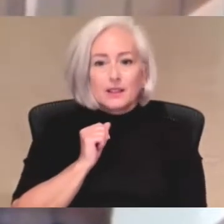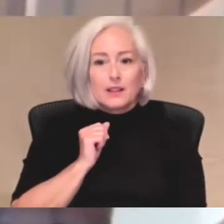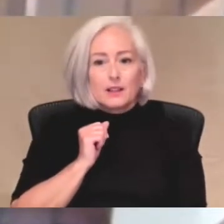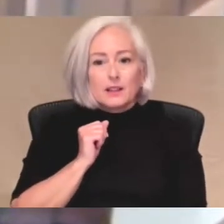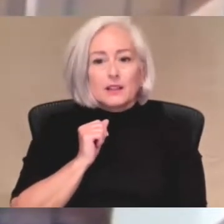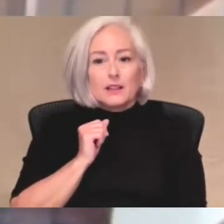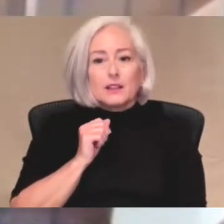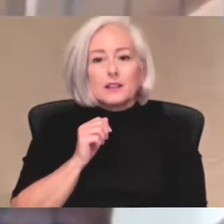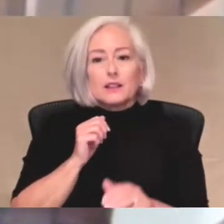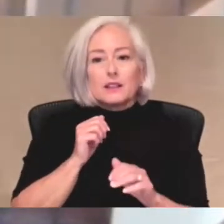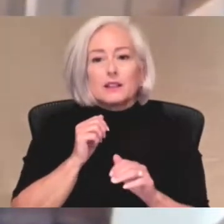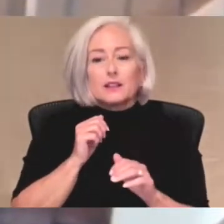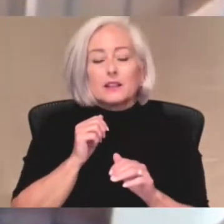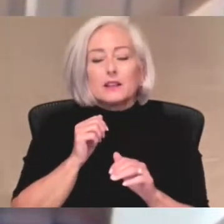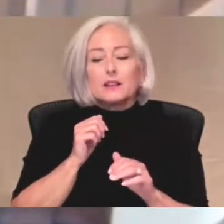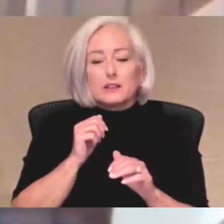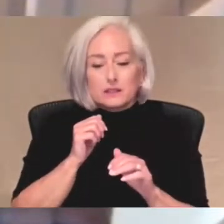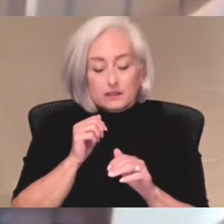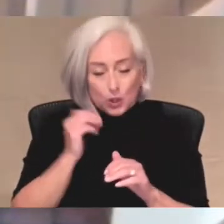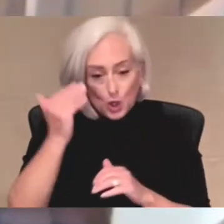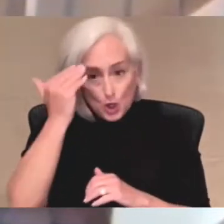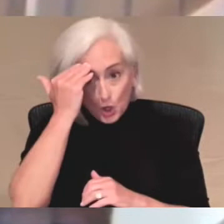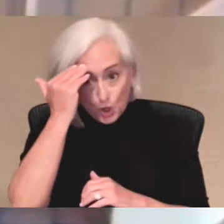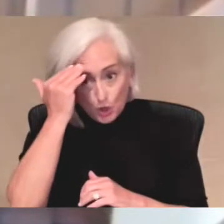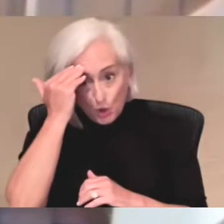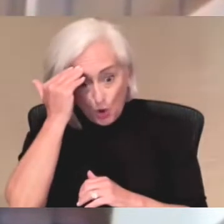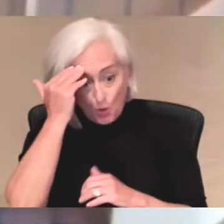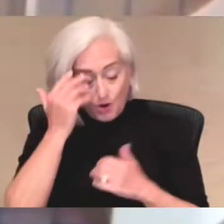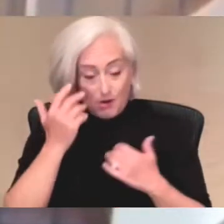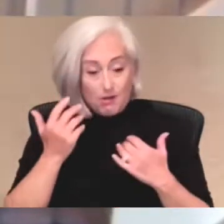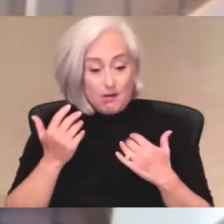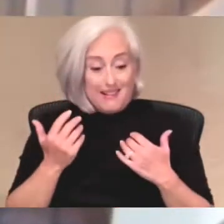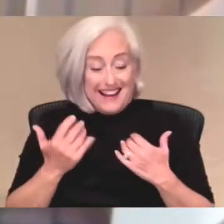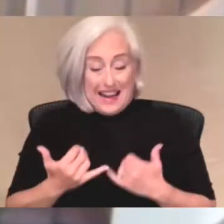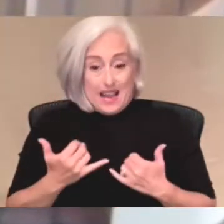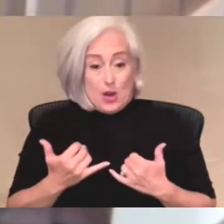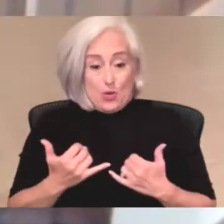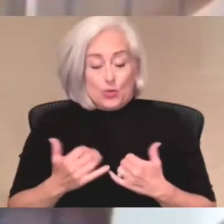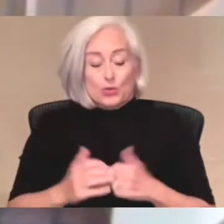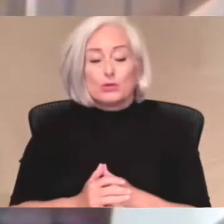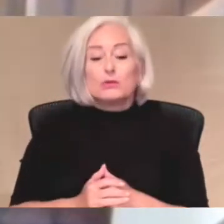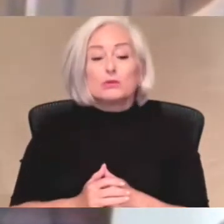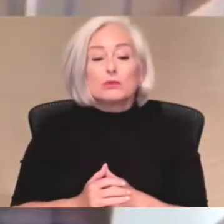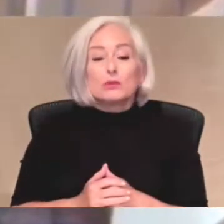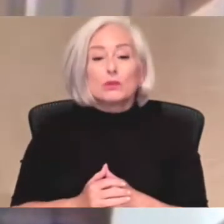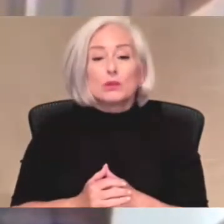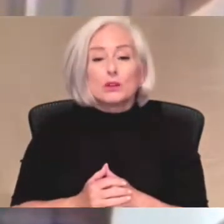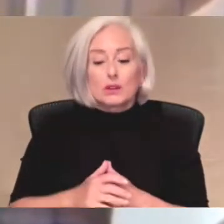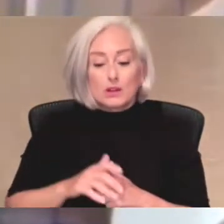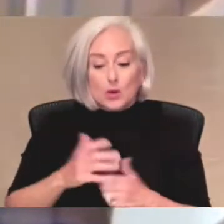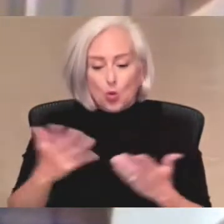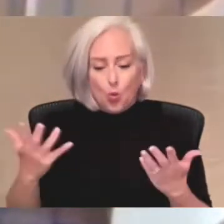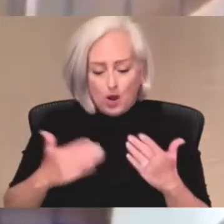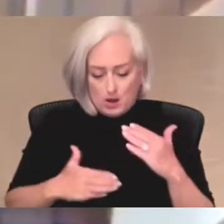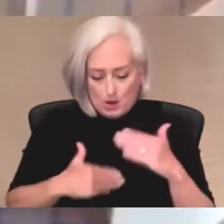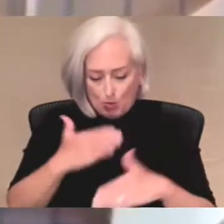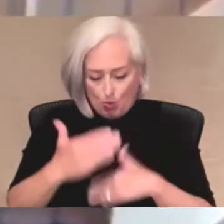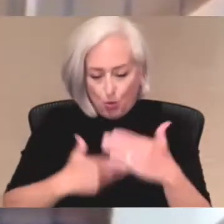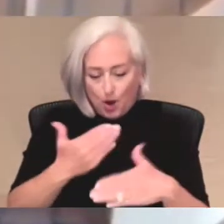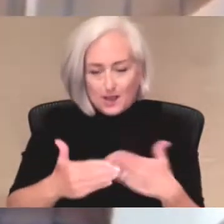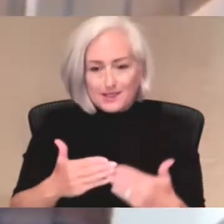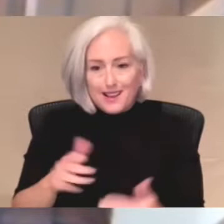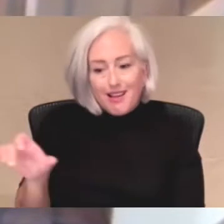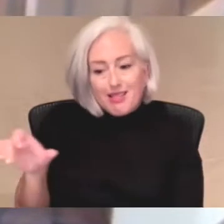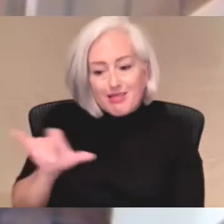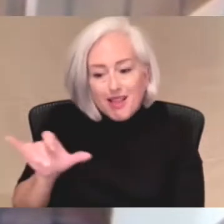with knowing now what that process is, I wanted just